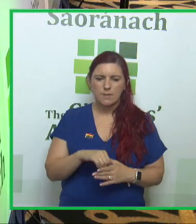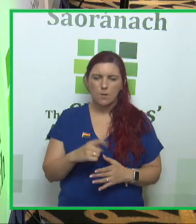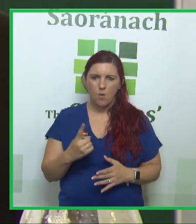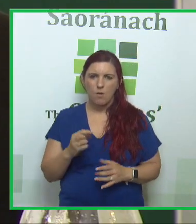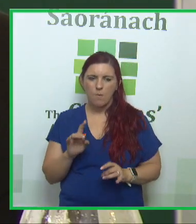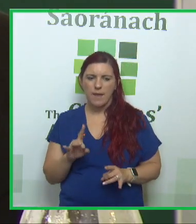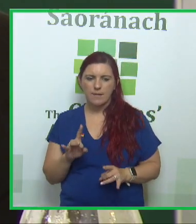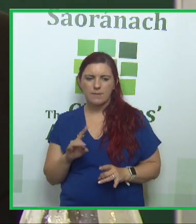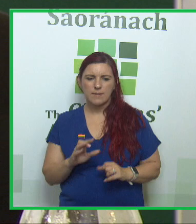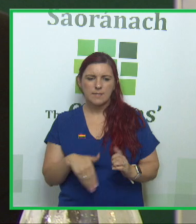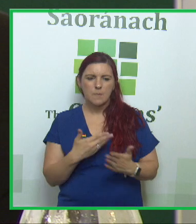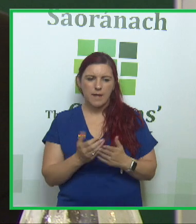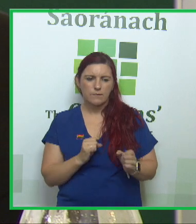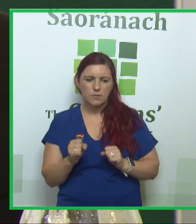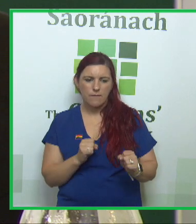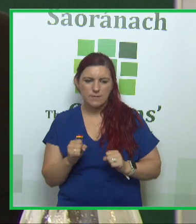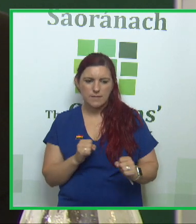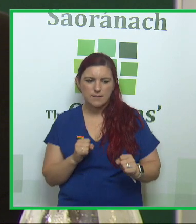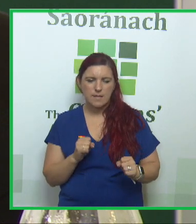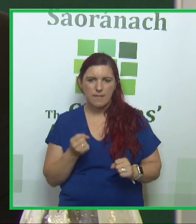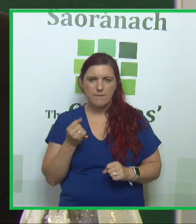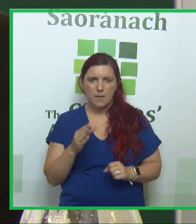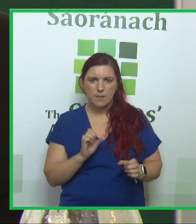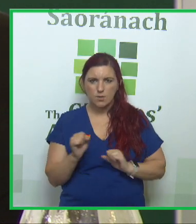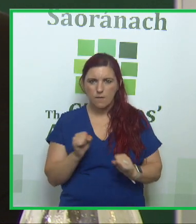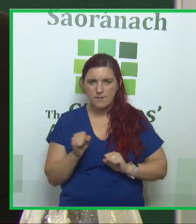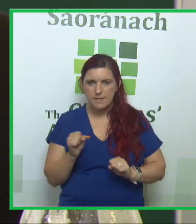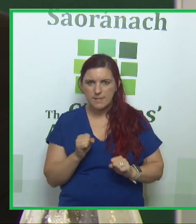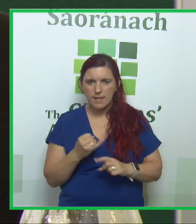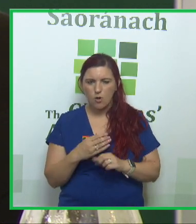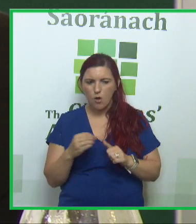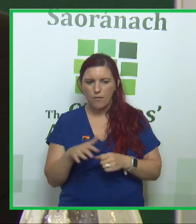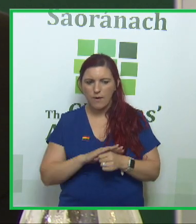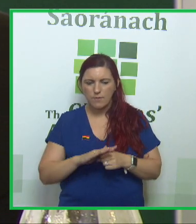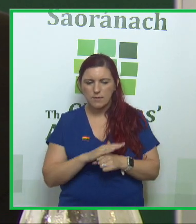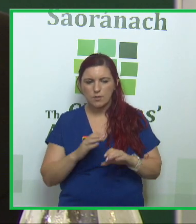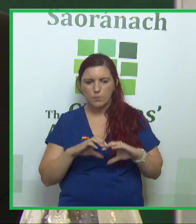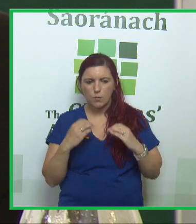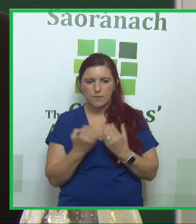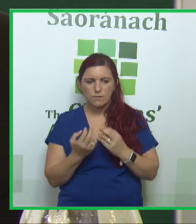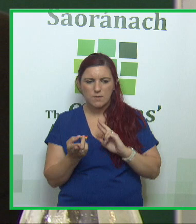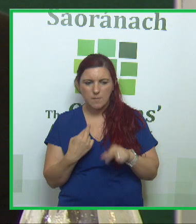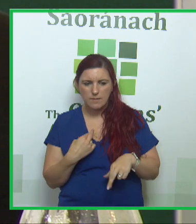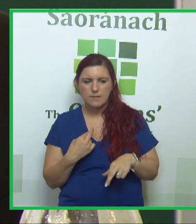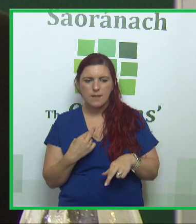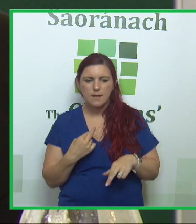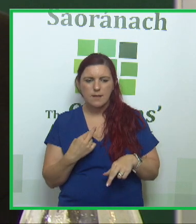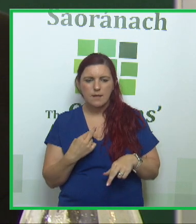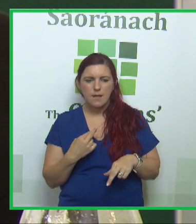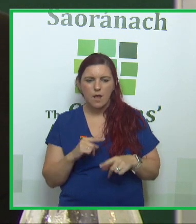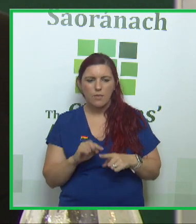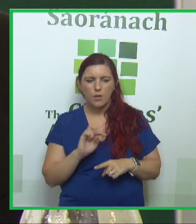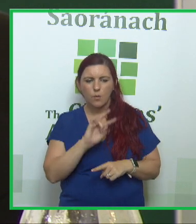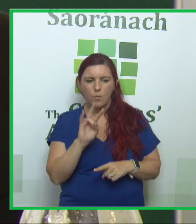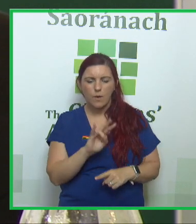the demand for services, availability of services in other areas, community reaction, etc. The question